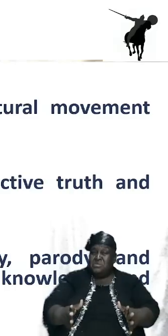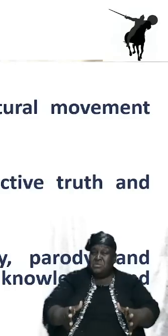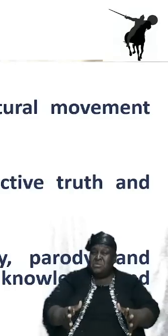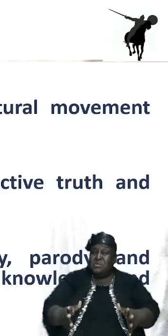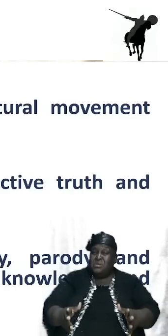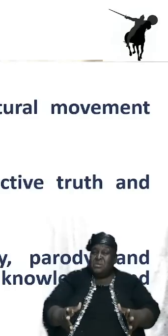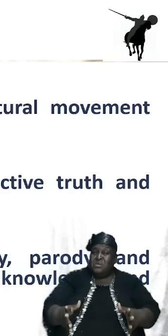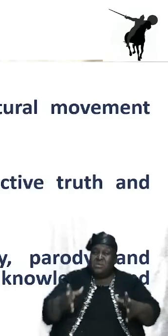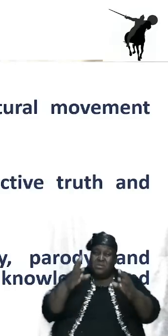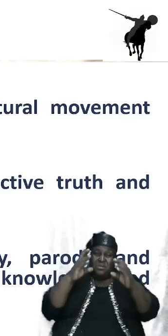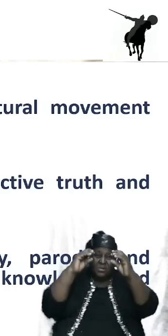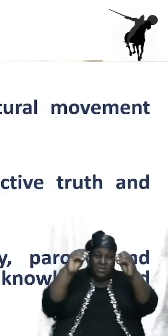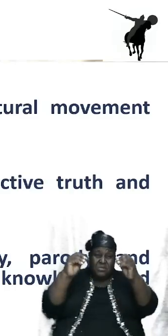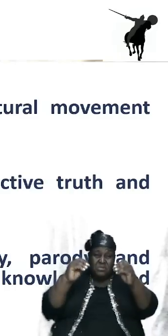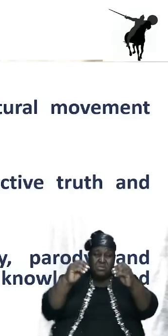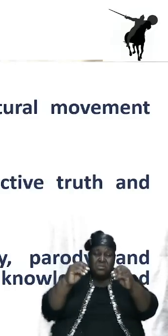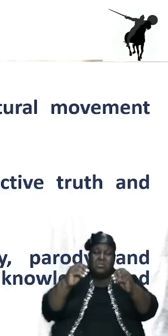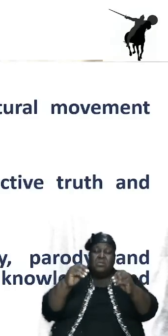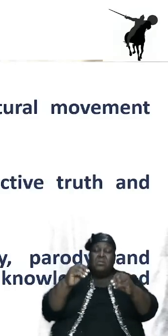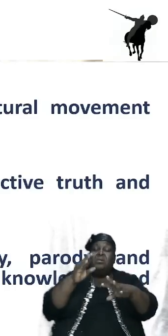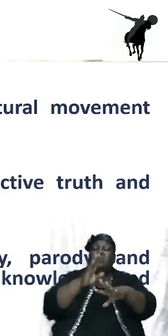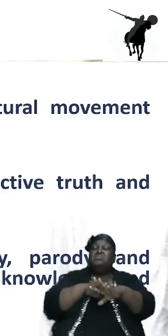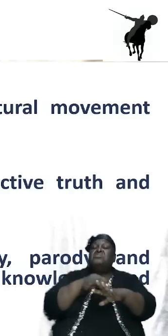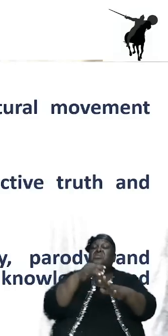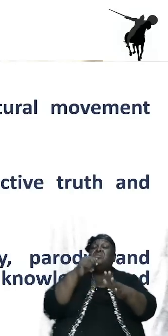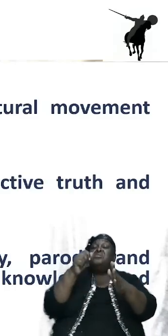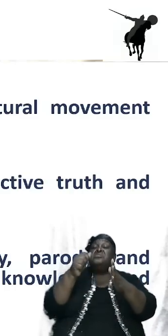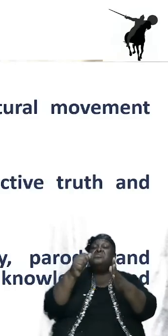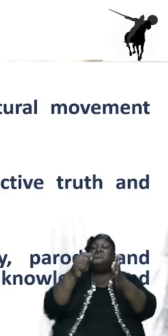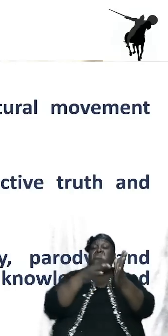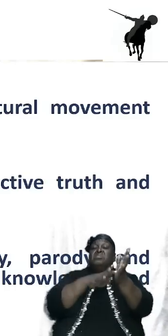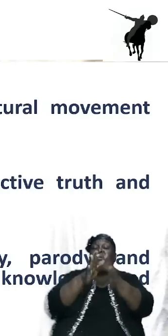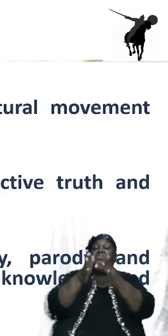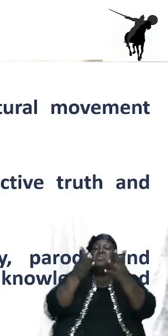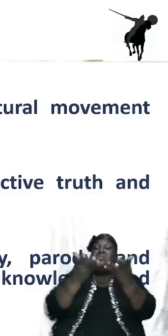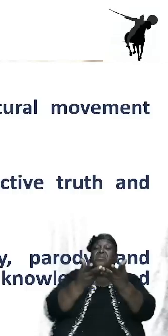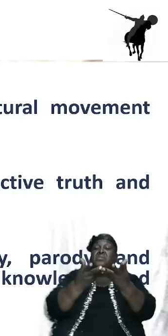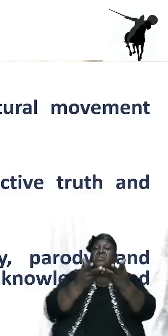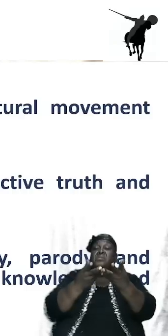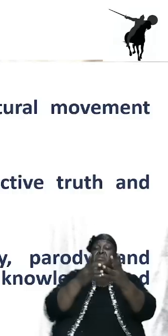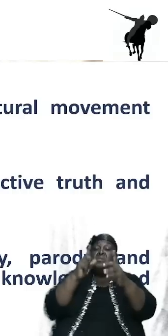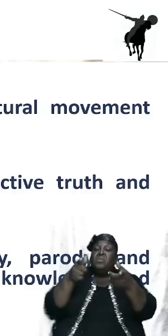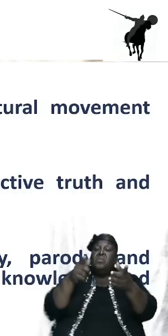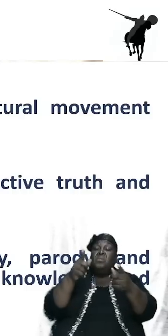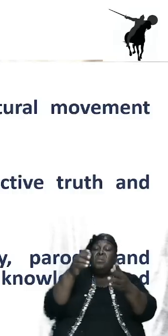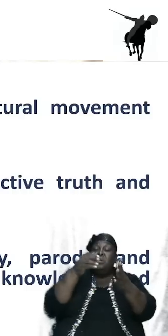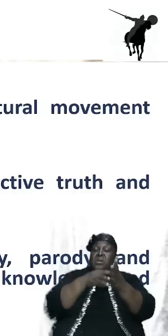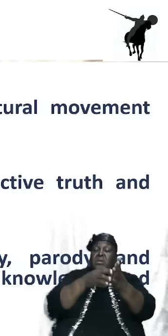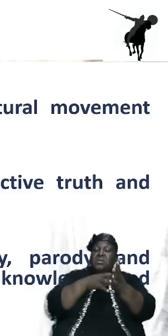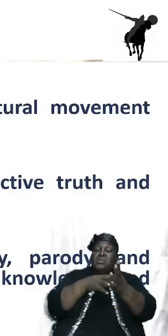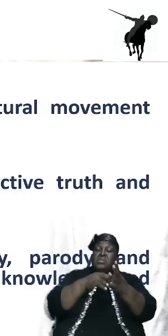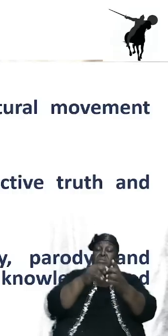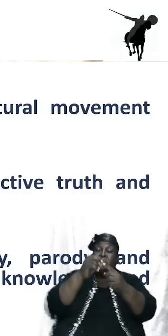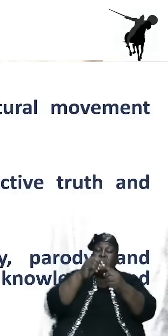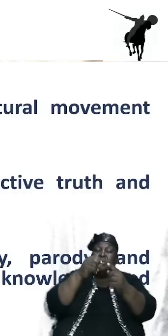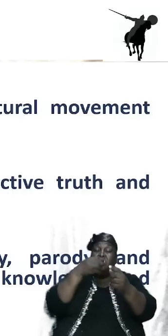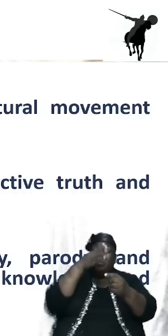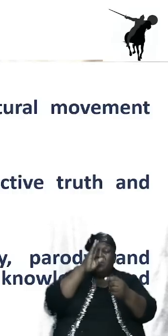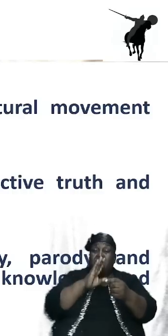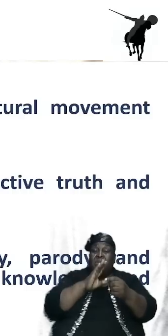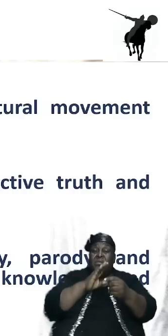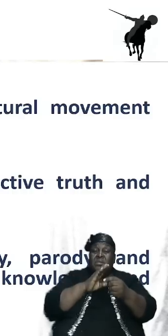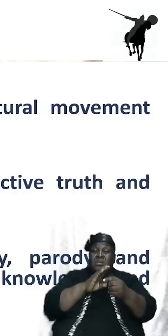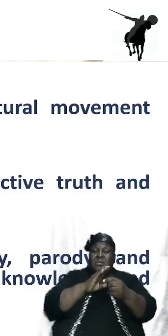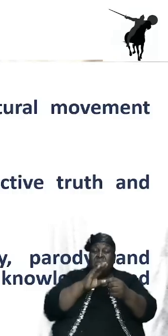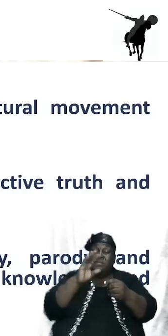concept was really based on scripture. They always went back to the word of God to find out if they can match back to the word. Then there was the